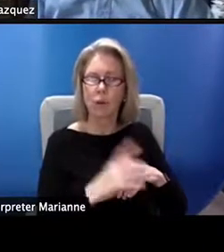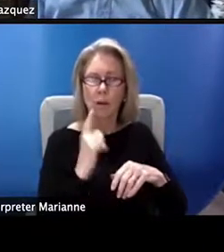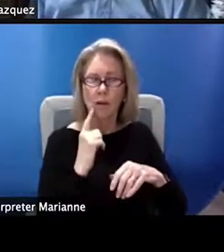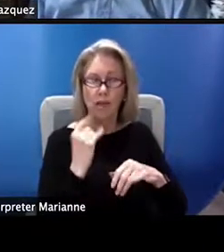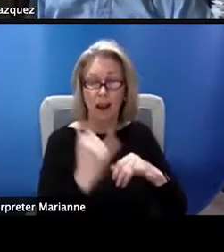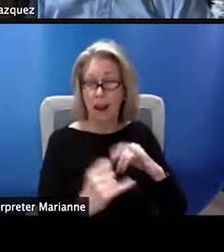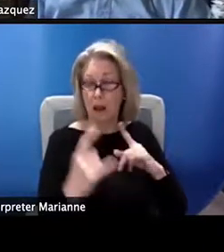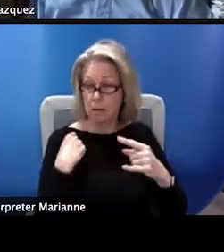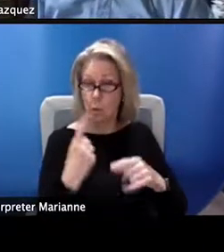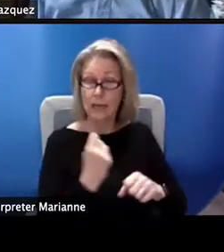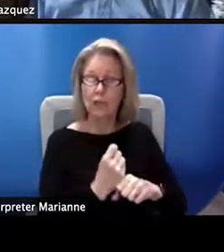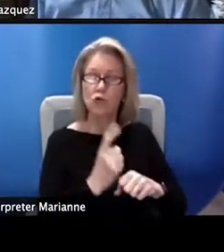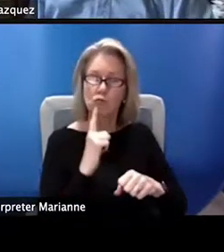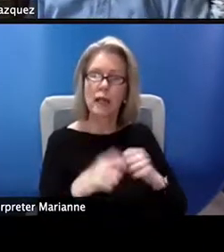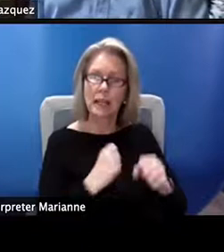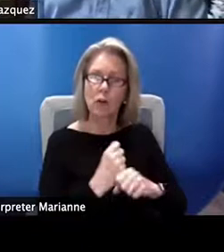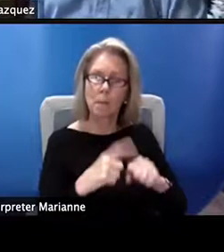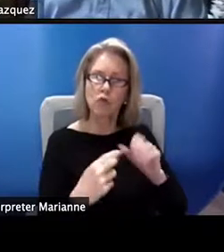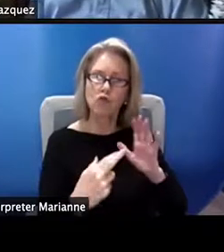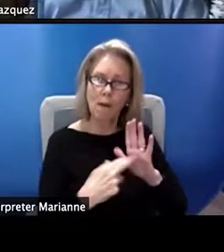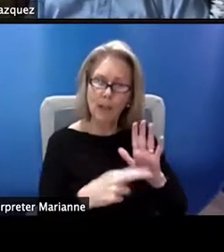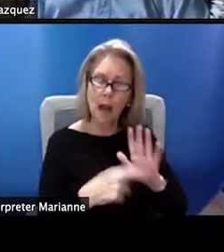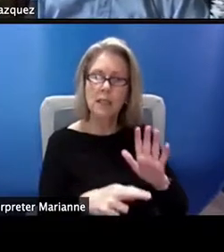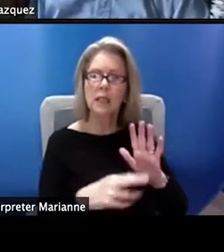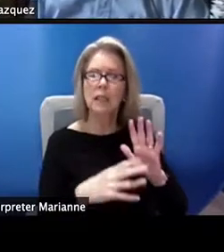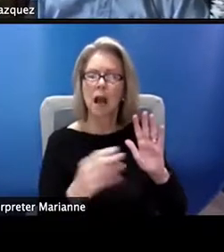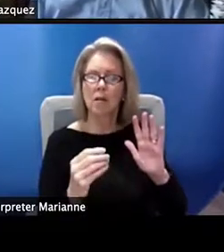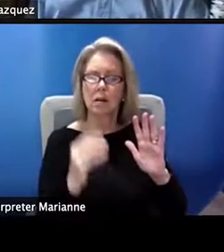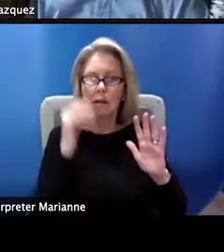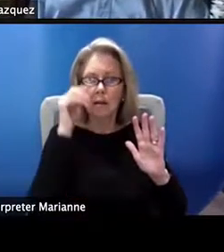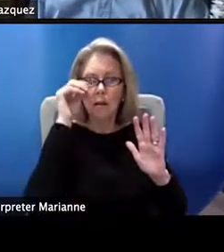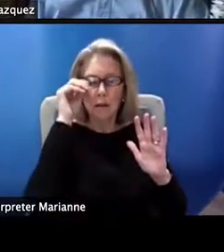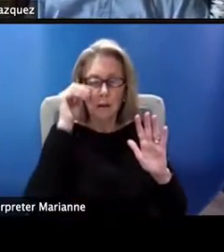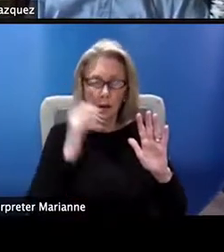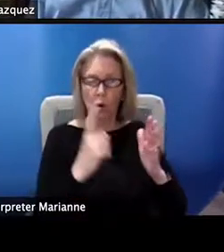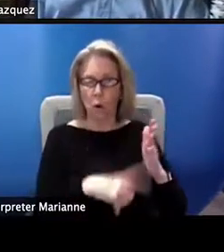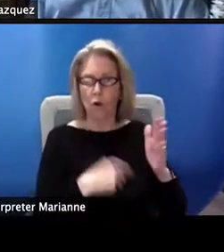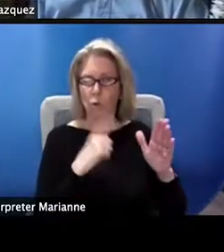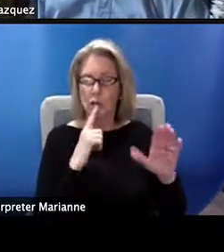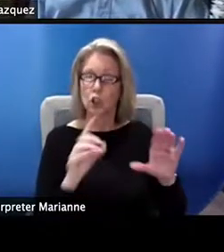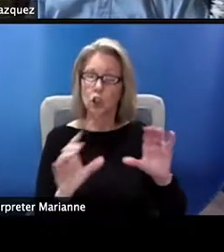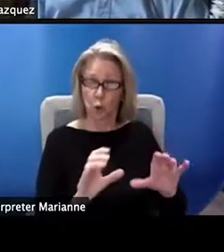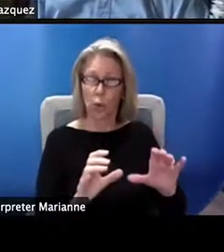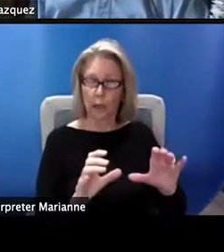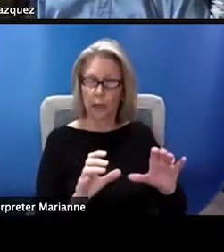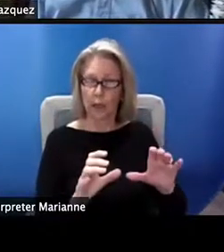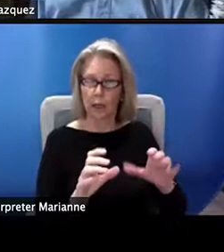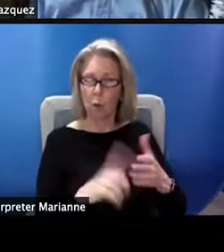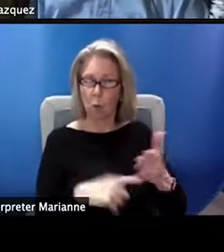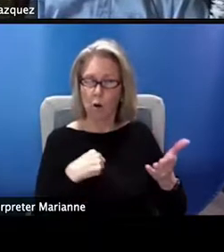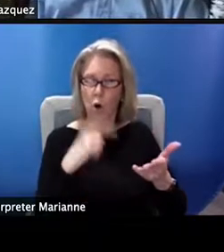1 year is a really year about reflecting, and then like what are we actually doing with our collective? What is we